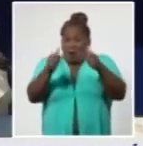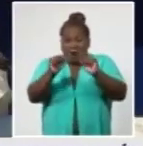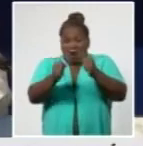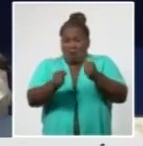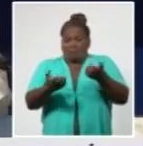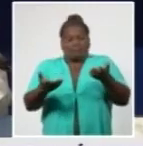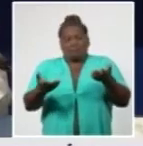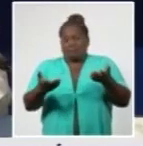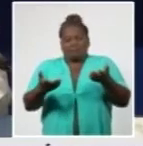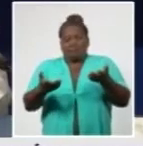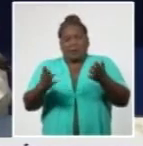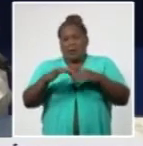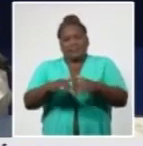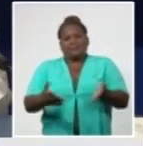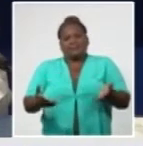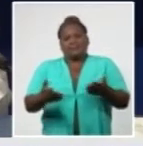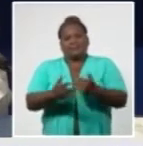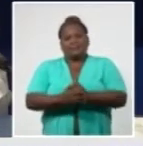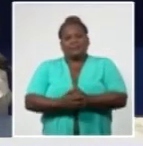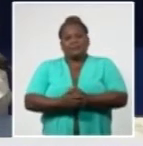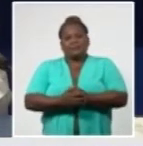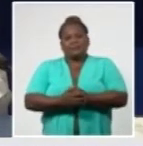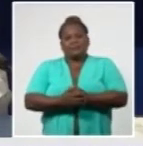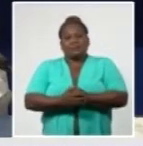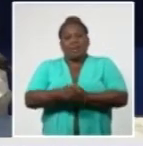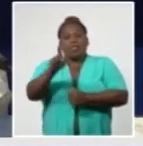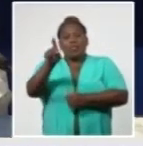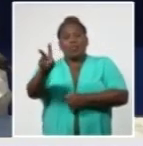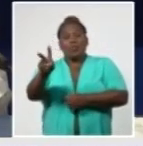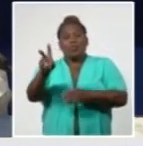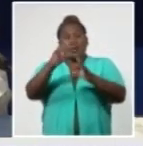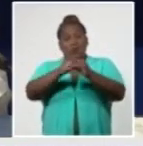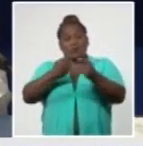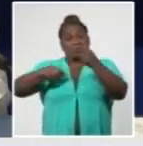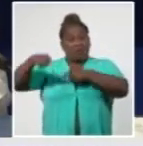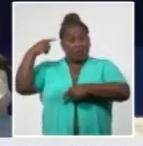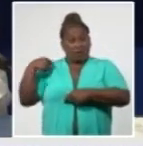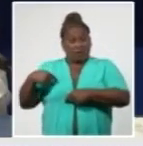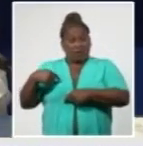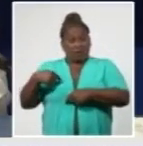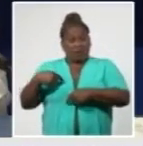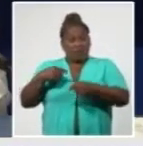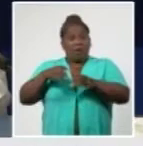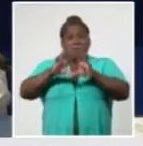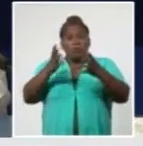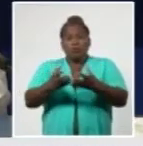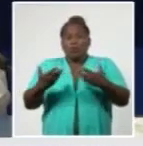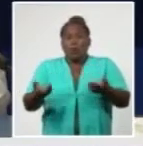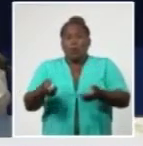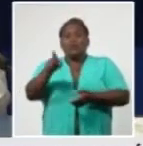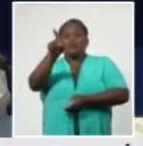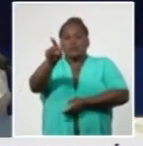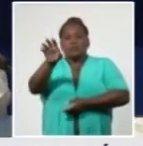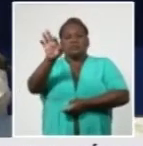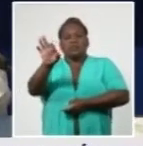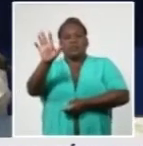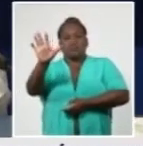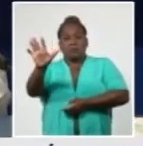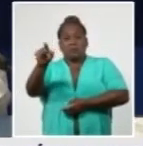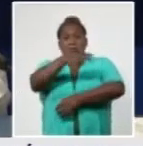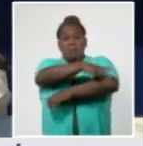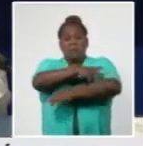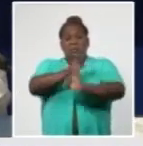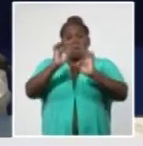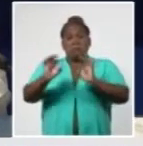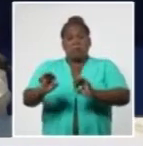The world remains with no control, as it would be expected at this moment. As